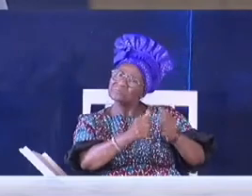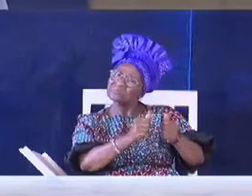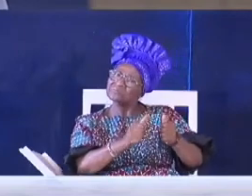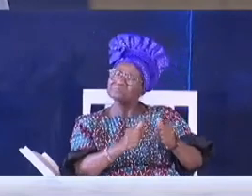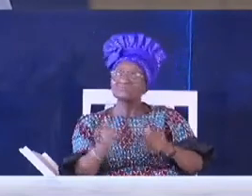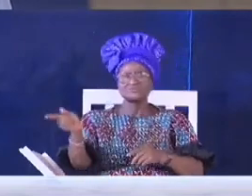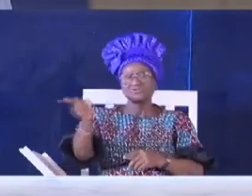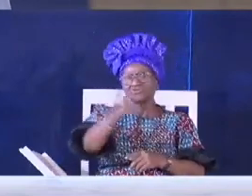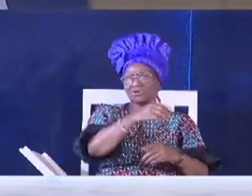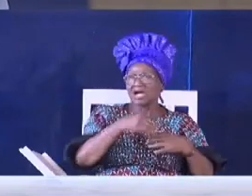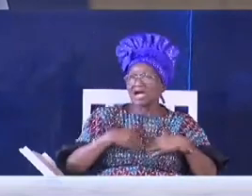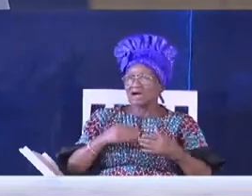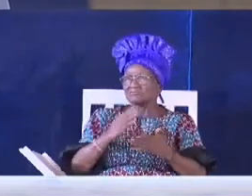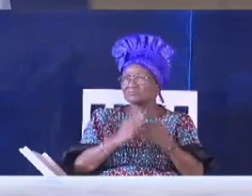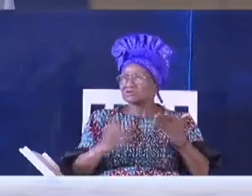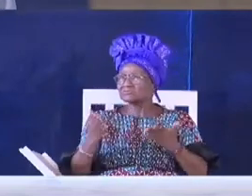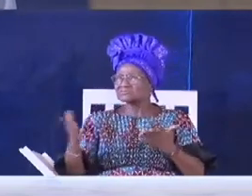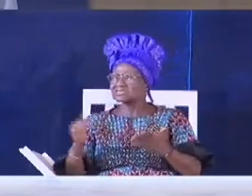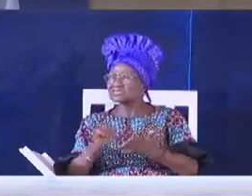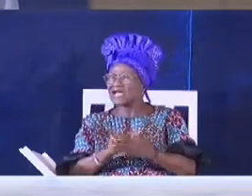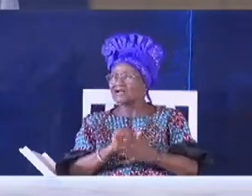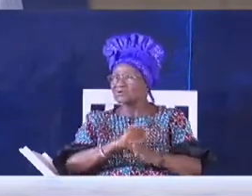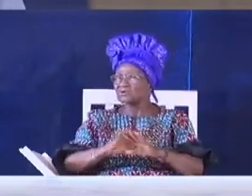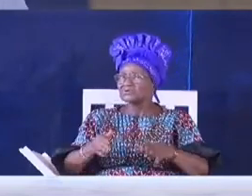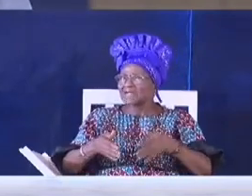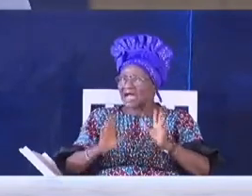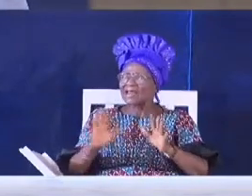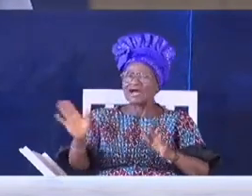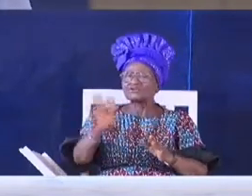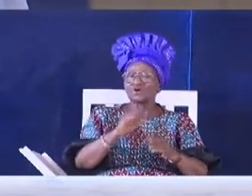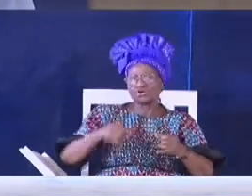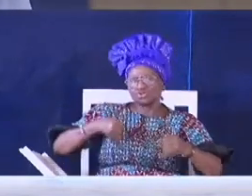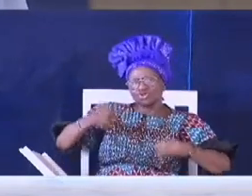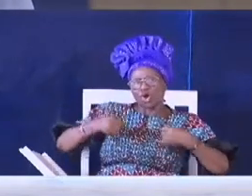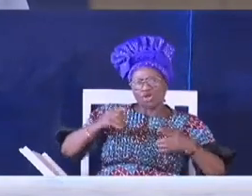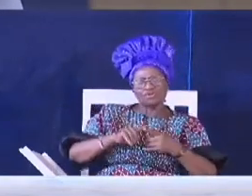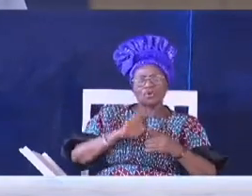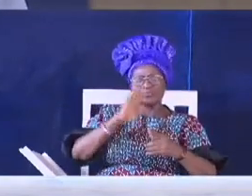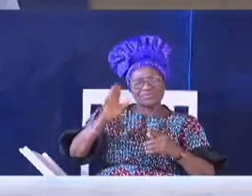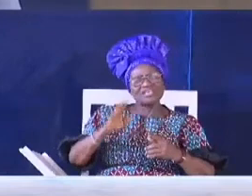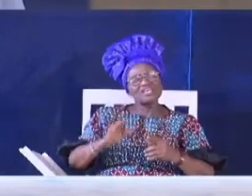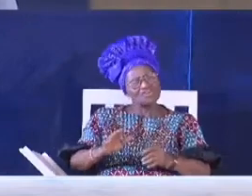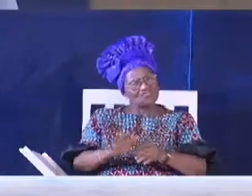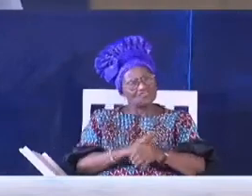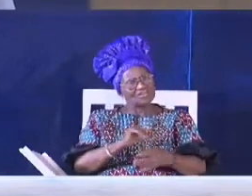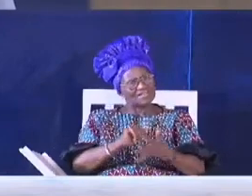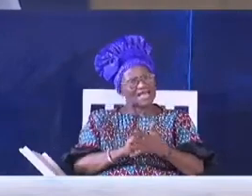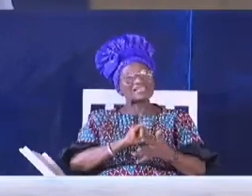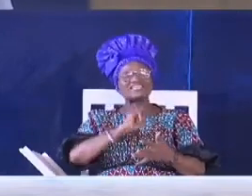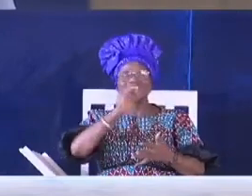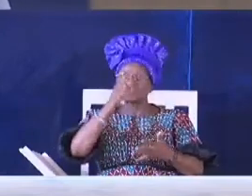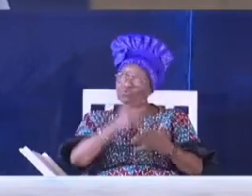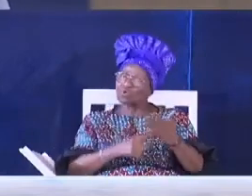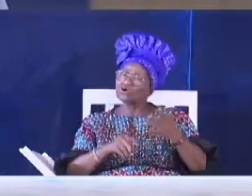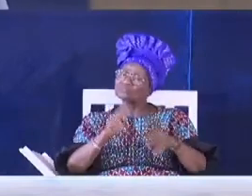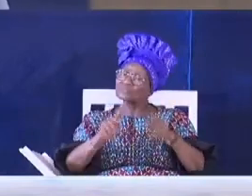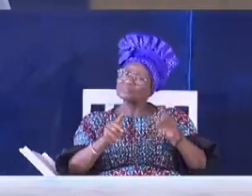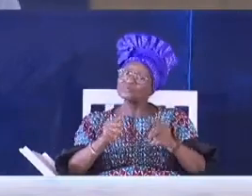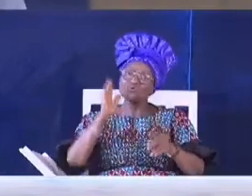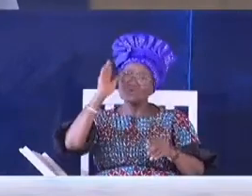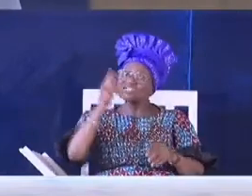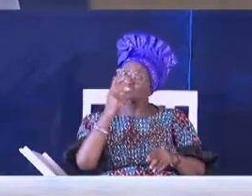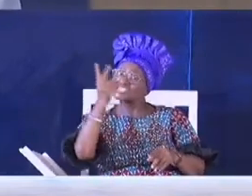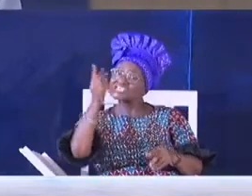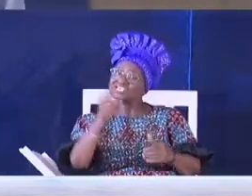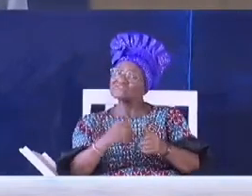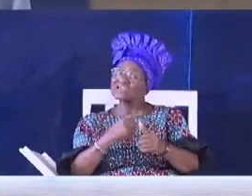something that is not allowing your joy to be full, that's what people will see first, even before they see you. Do